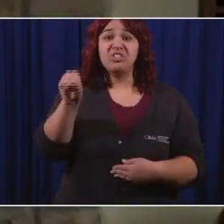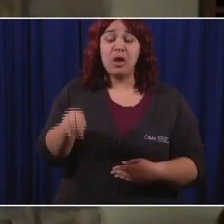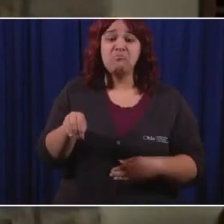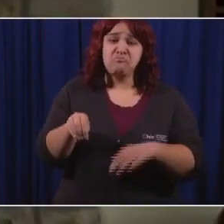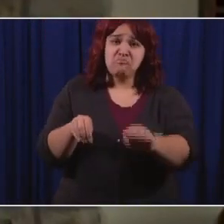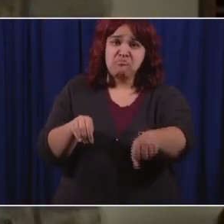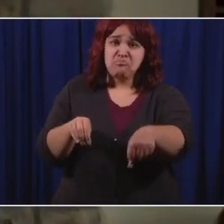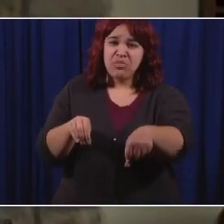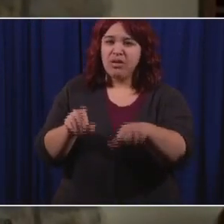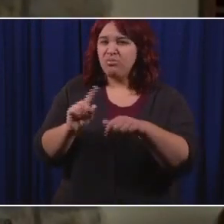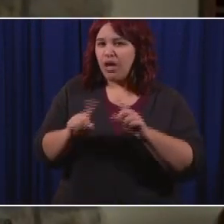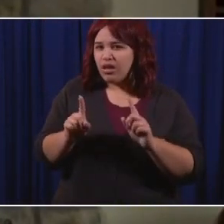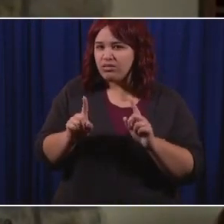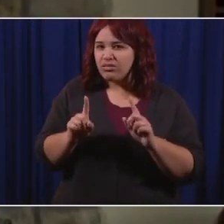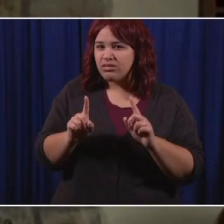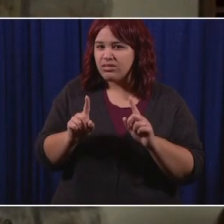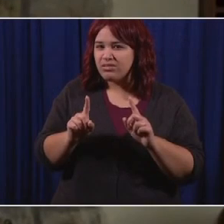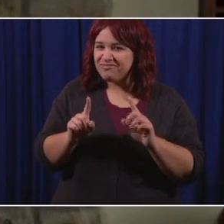an uptick